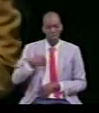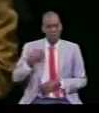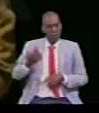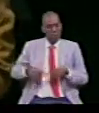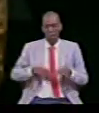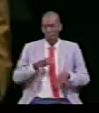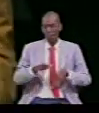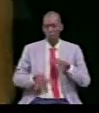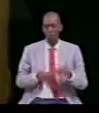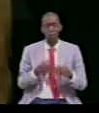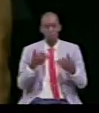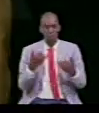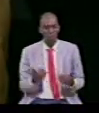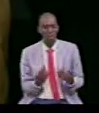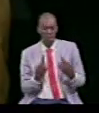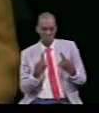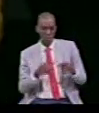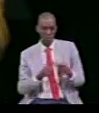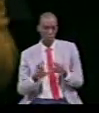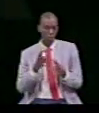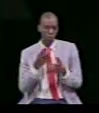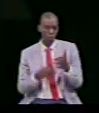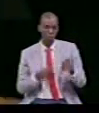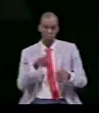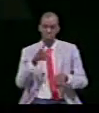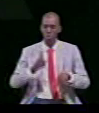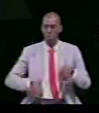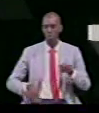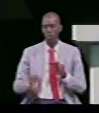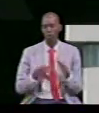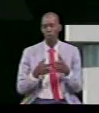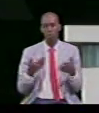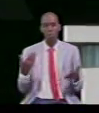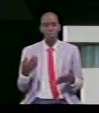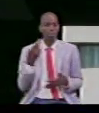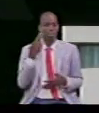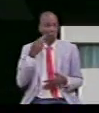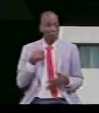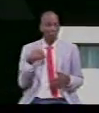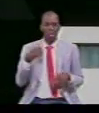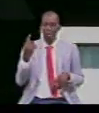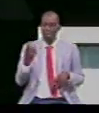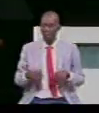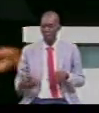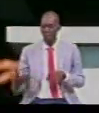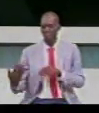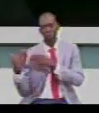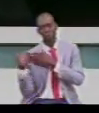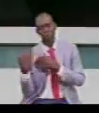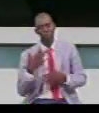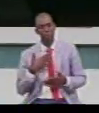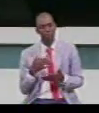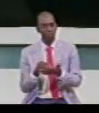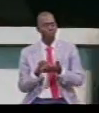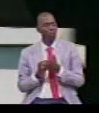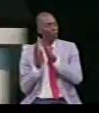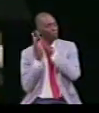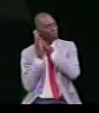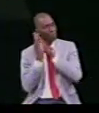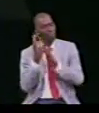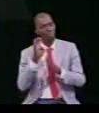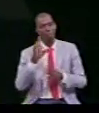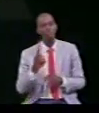do what you couldn't do, rise up. And I couldn't pick up my bed. Now Christ, you have met Christ the